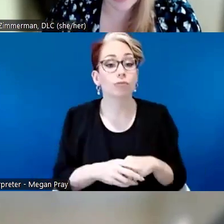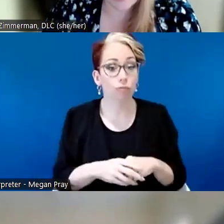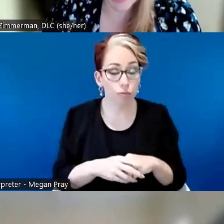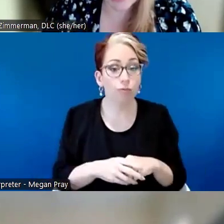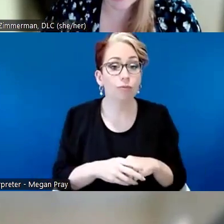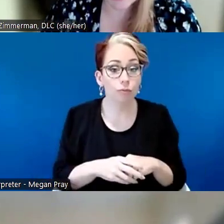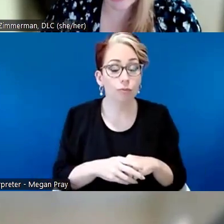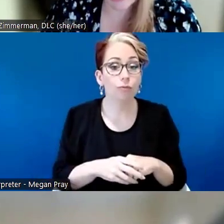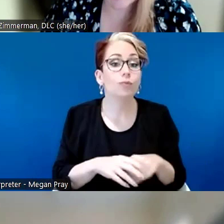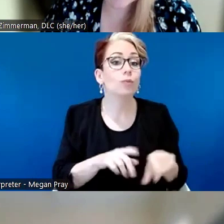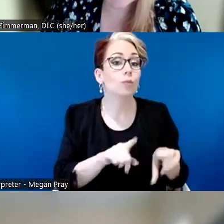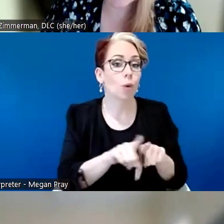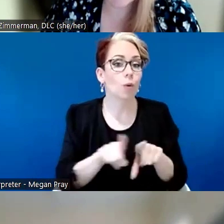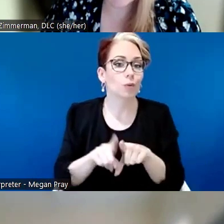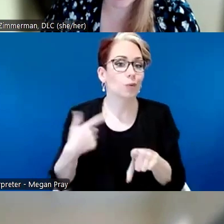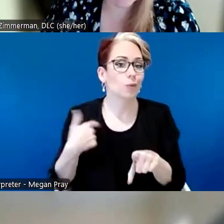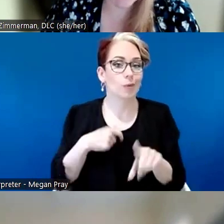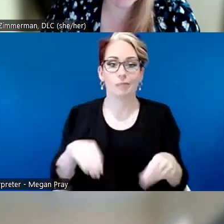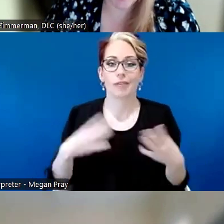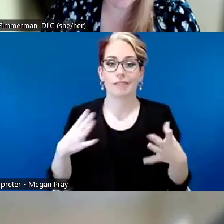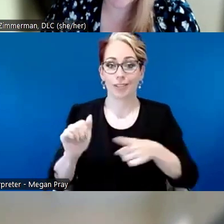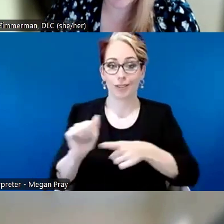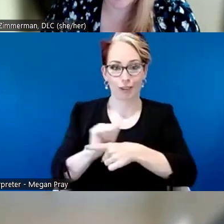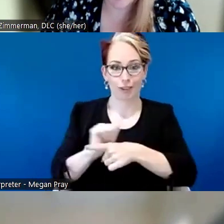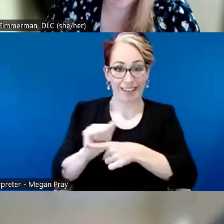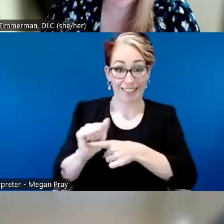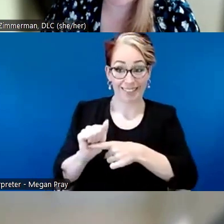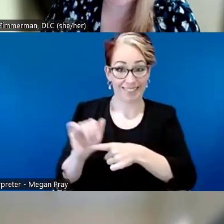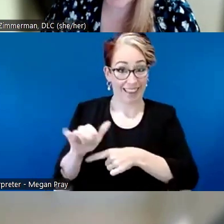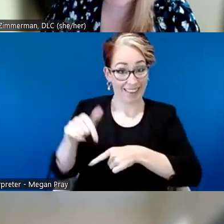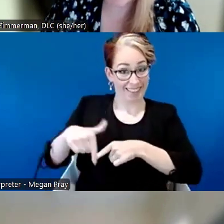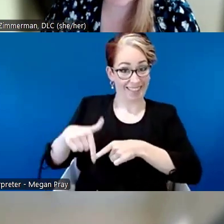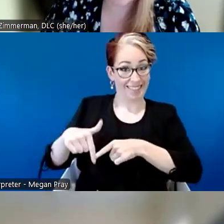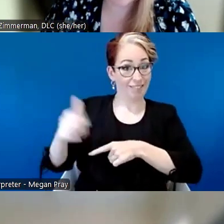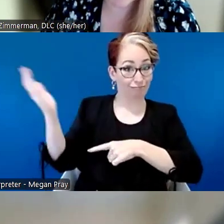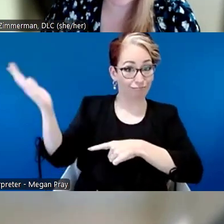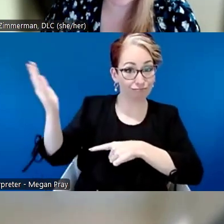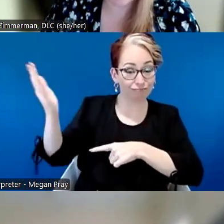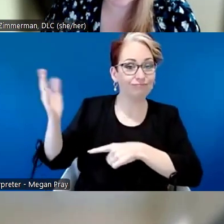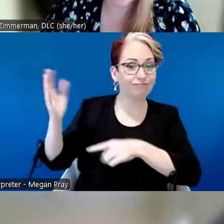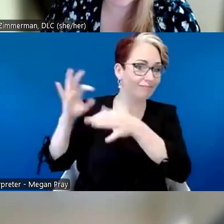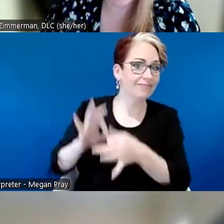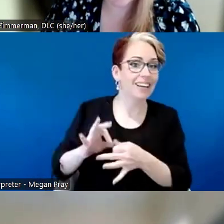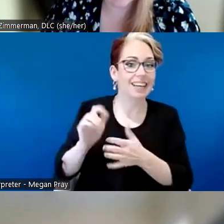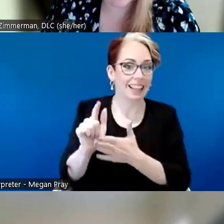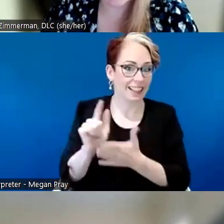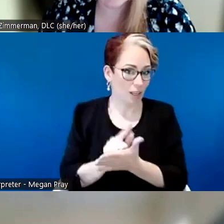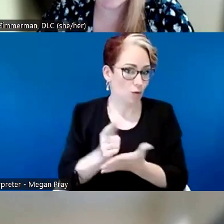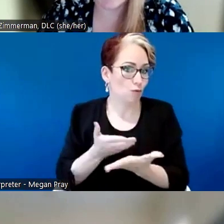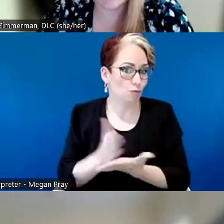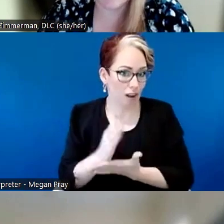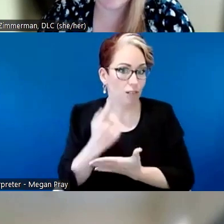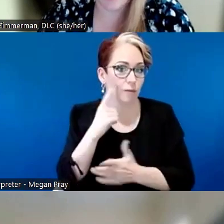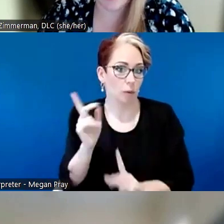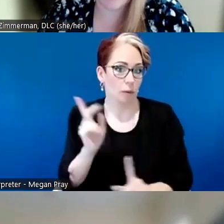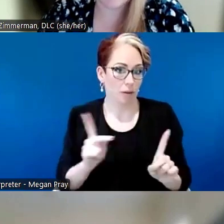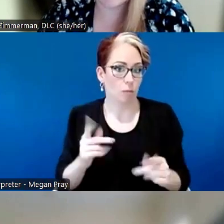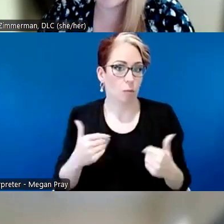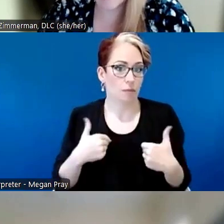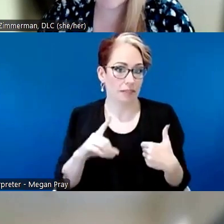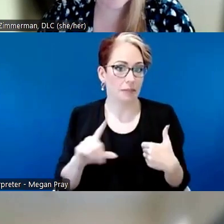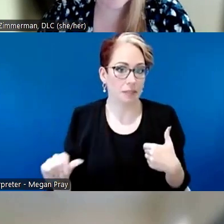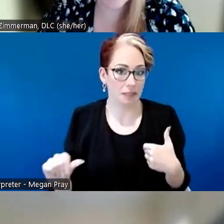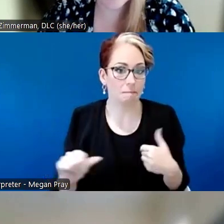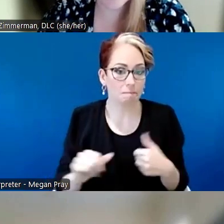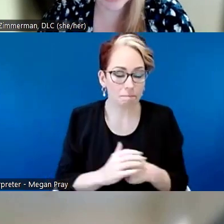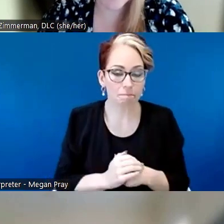And we conduct trainings, such as this one, about legal rights of people with disabilities. And